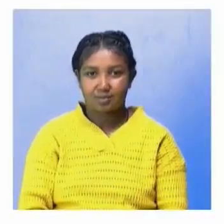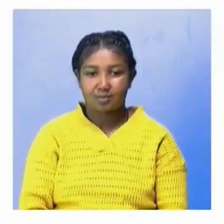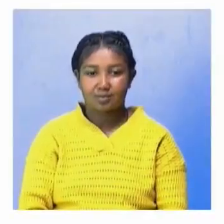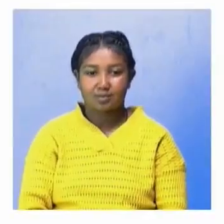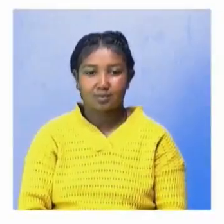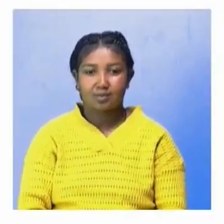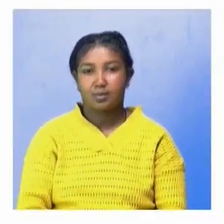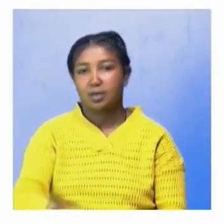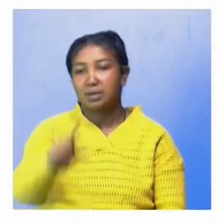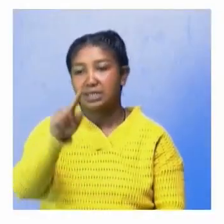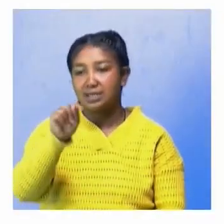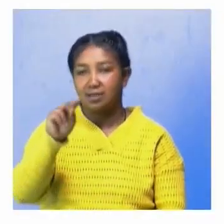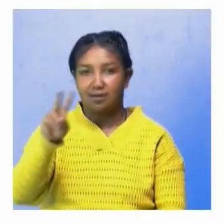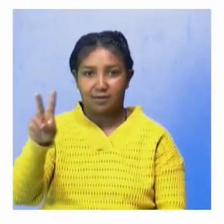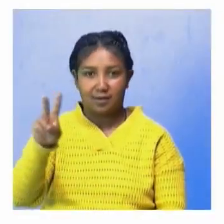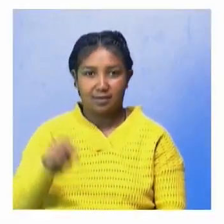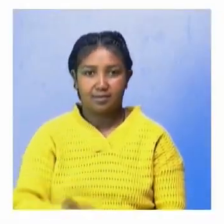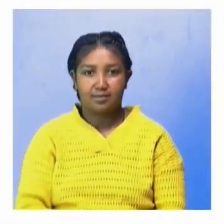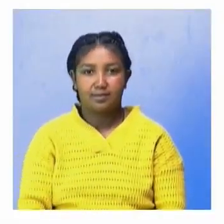TV.